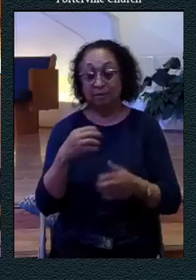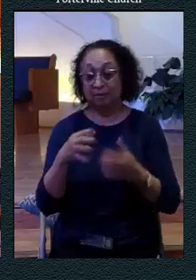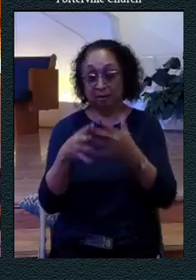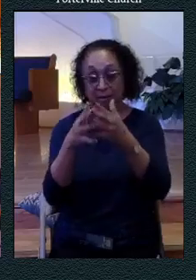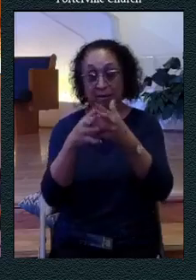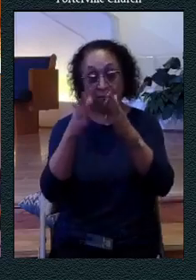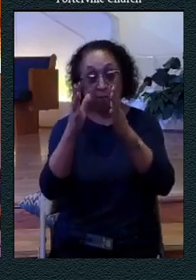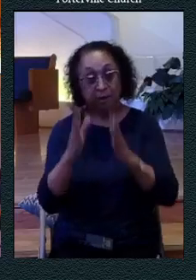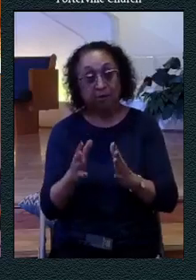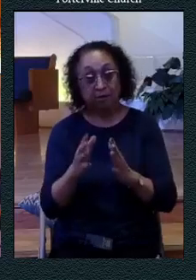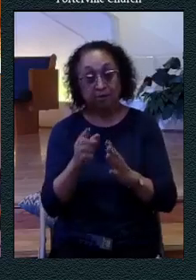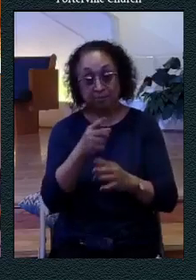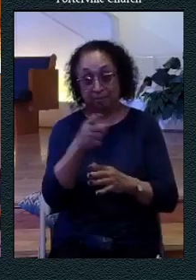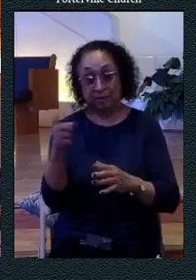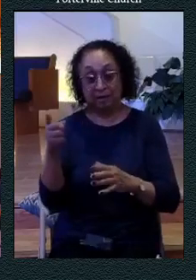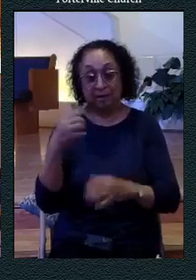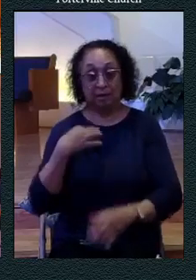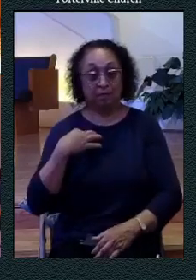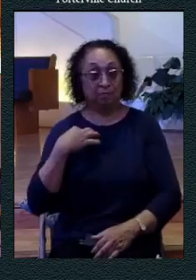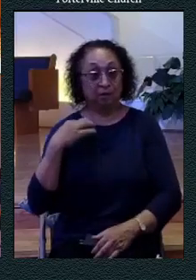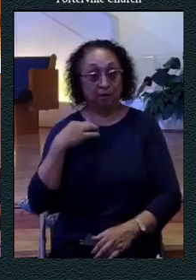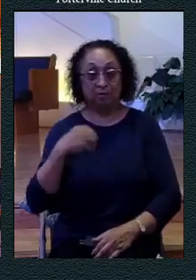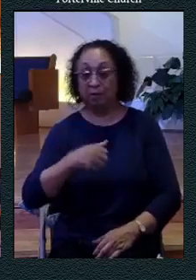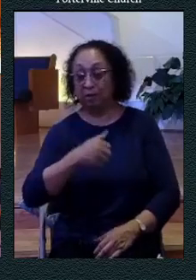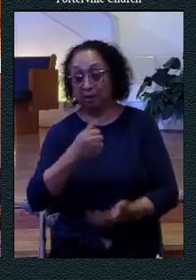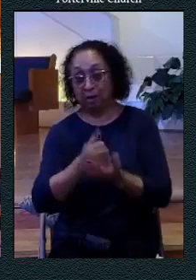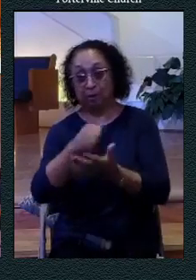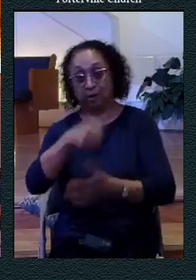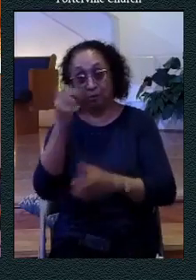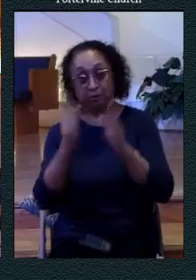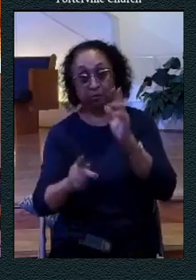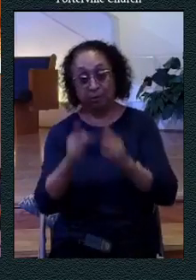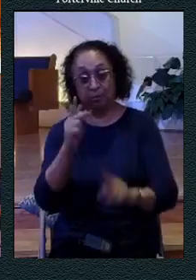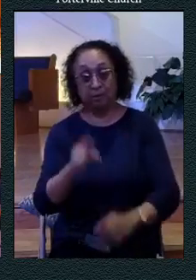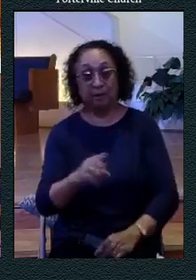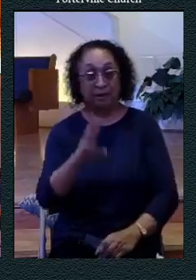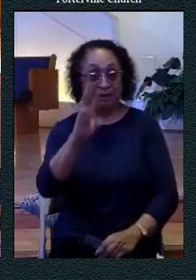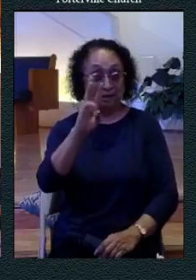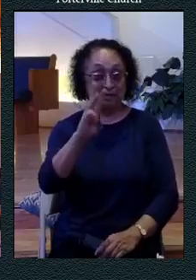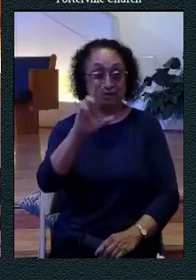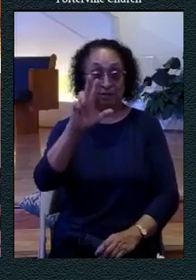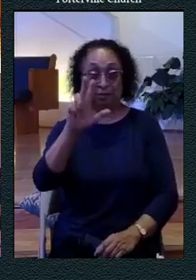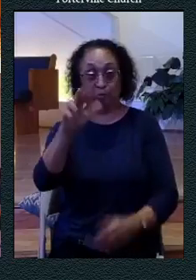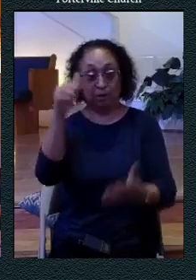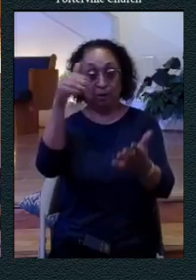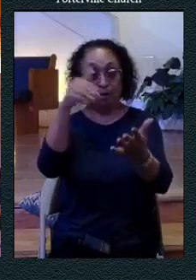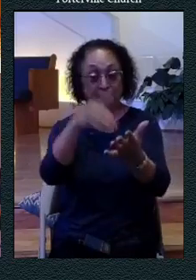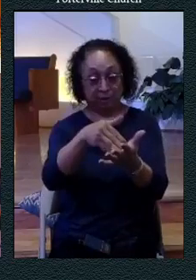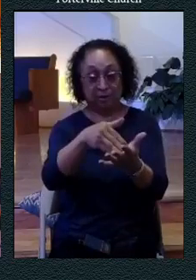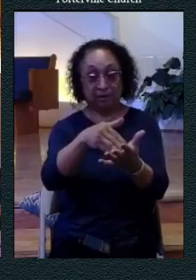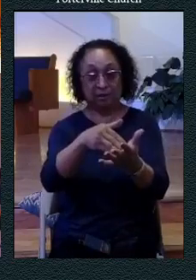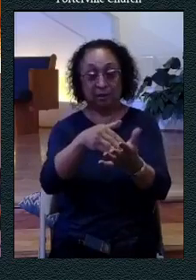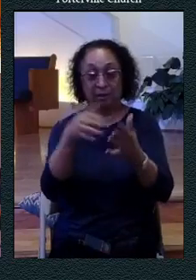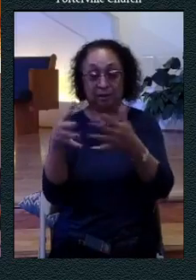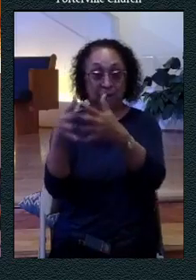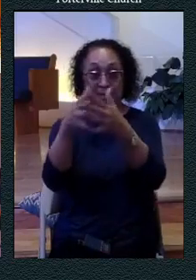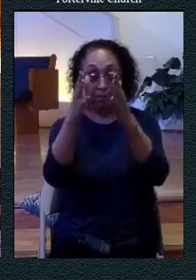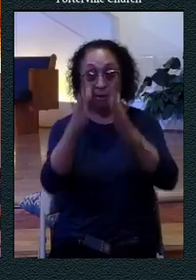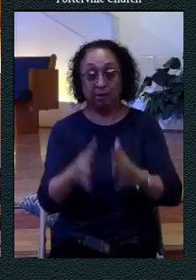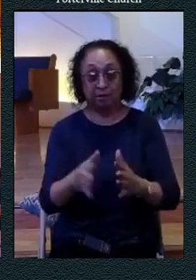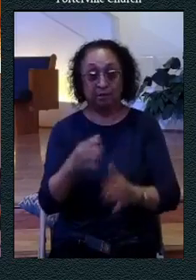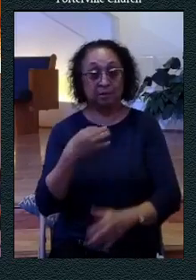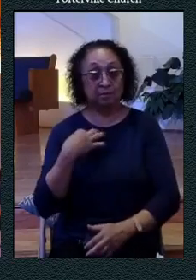gave volunteer time to help others was 63 million Americans, roughly 25% of